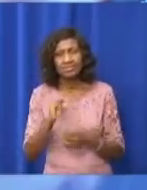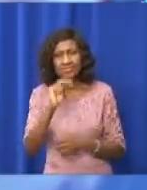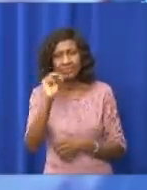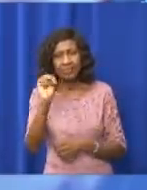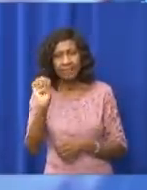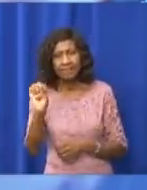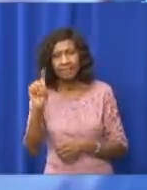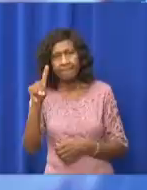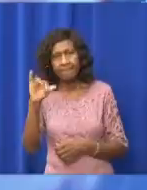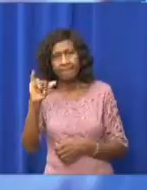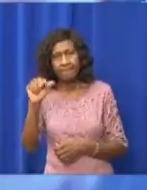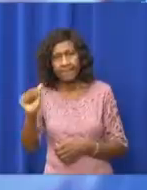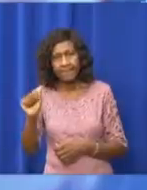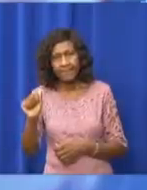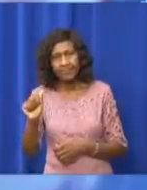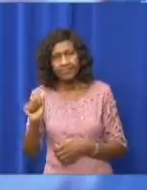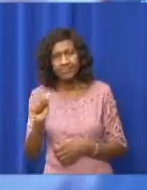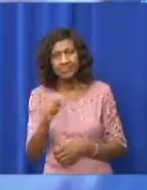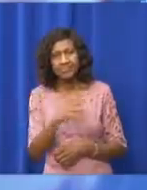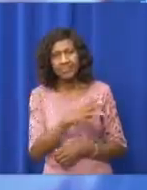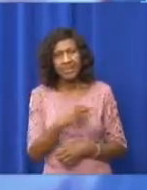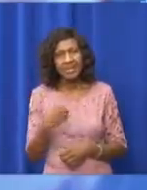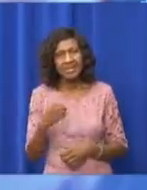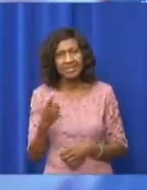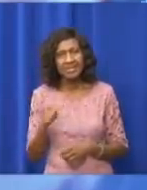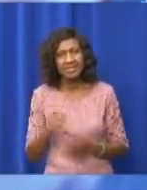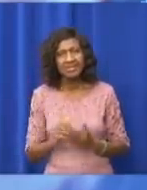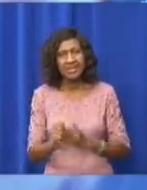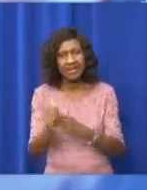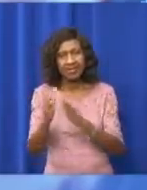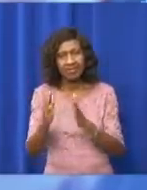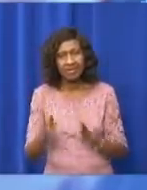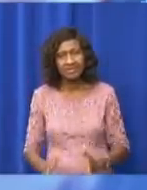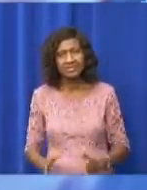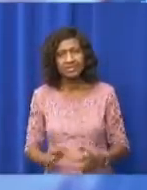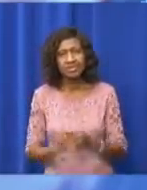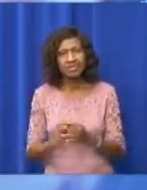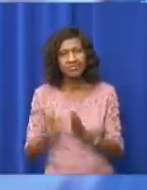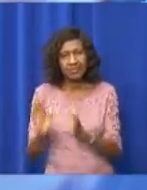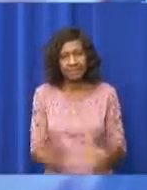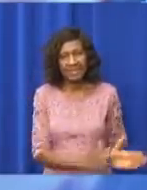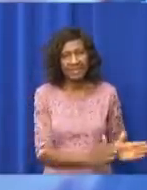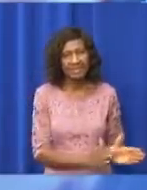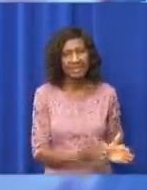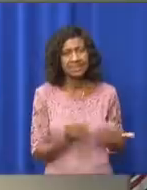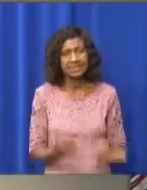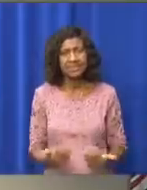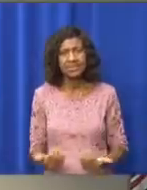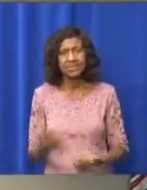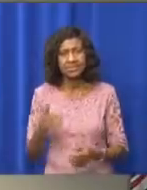And today we welcome Haroon Pandoyi, the Director of Planning. We go first to Dr. Lee.